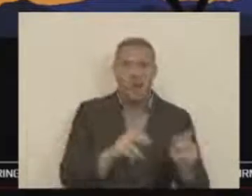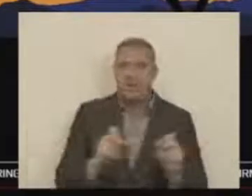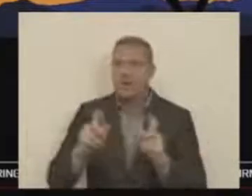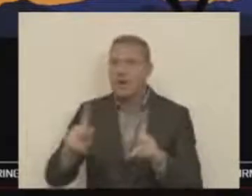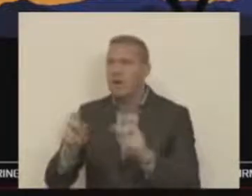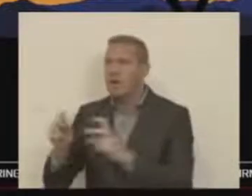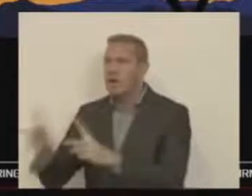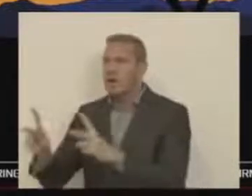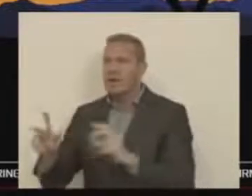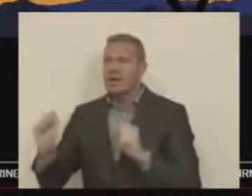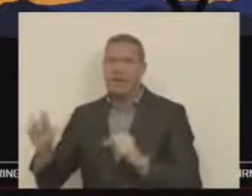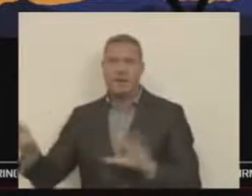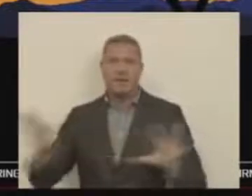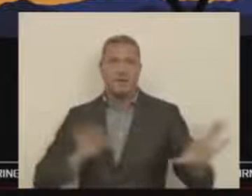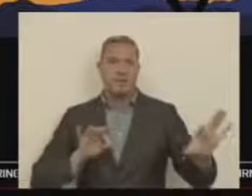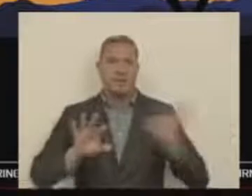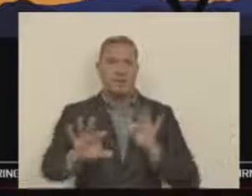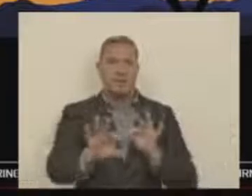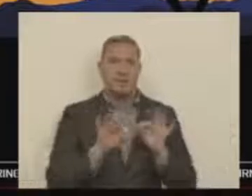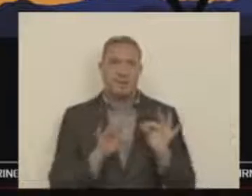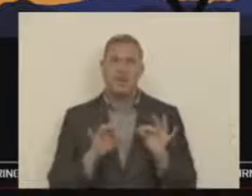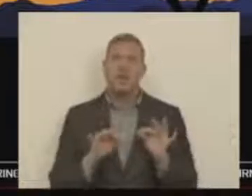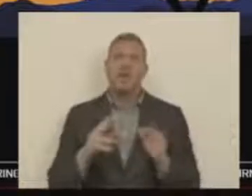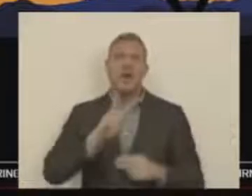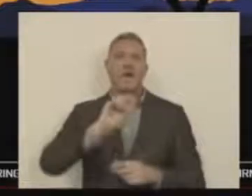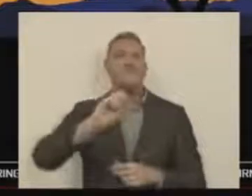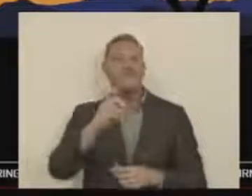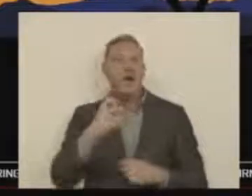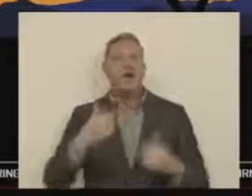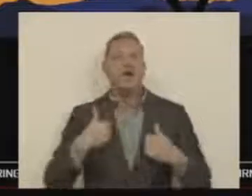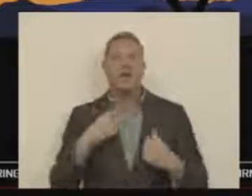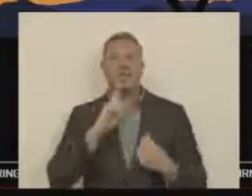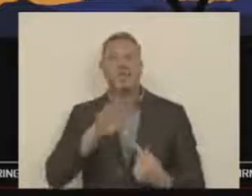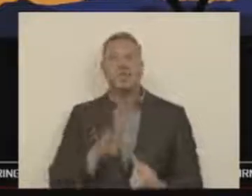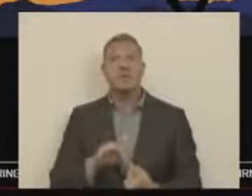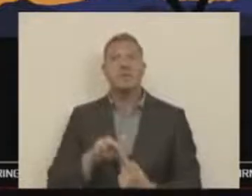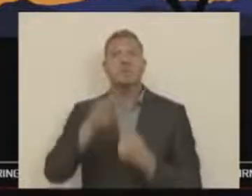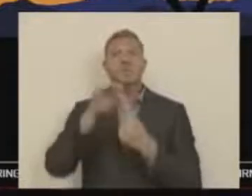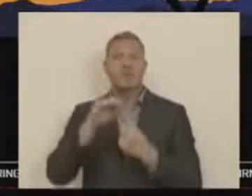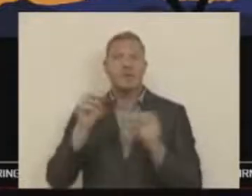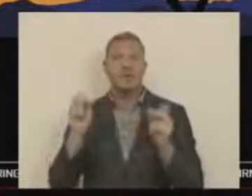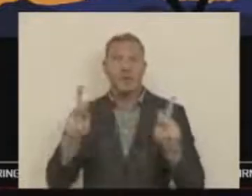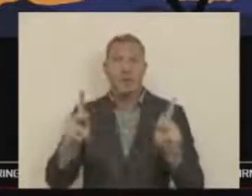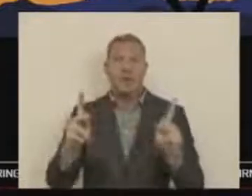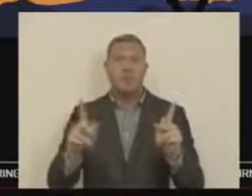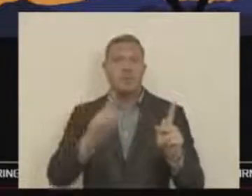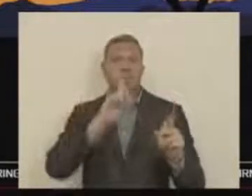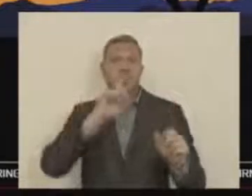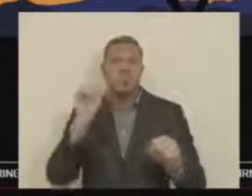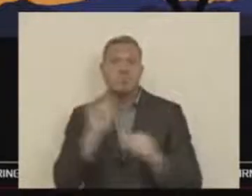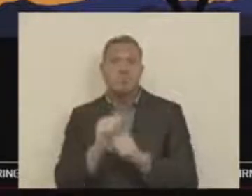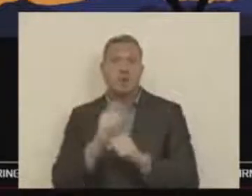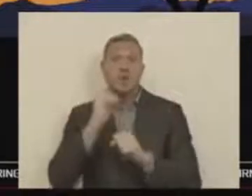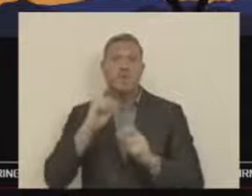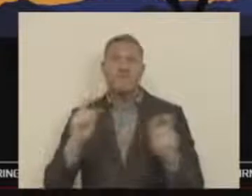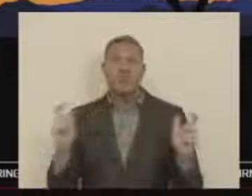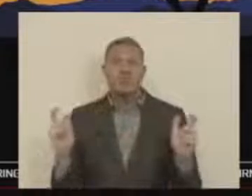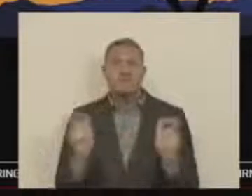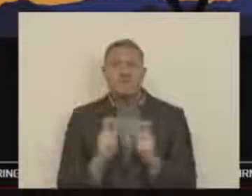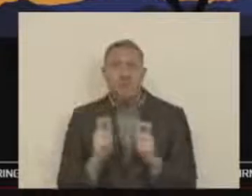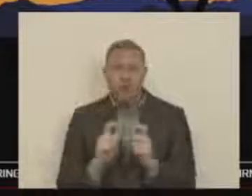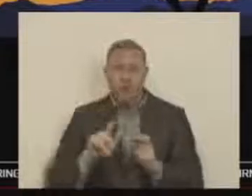case of what Vox brings, it's a unique opportunity, provides a launch, a small launch